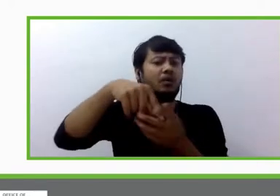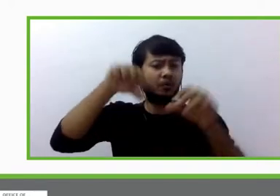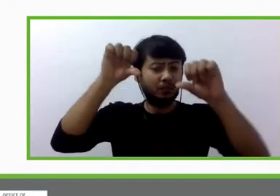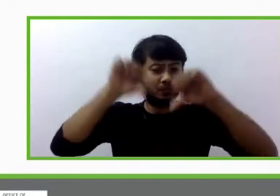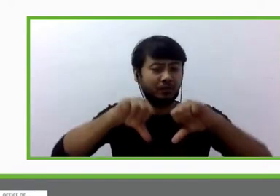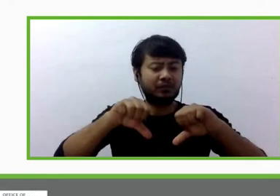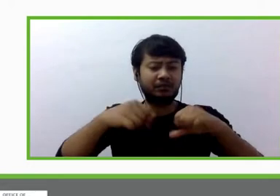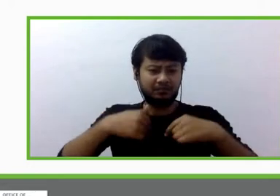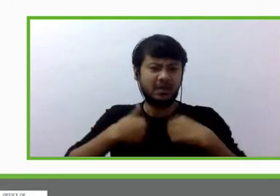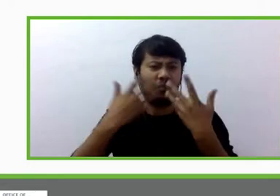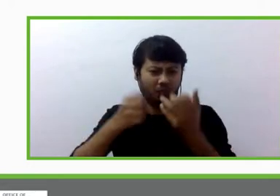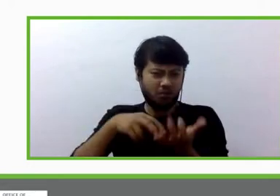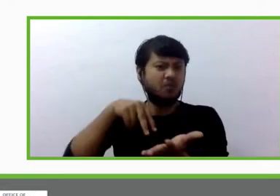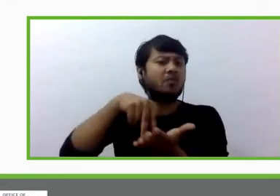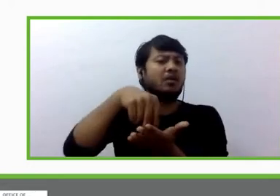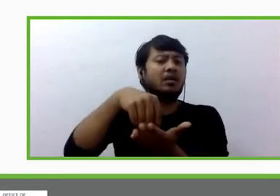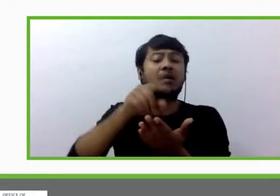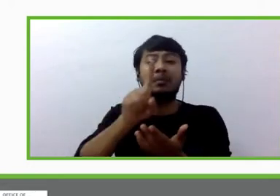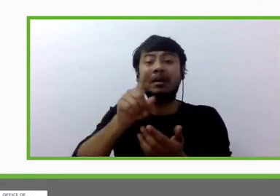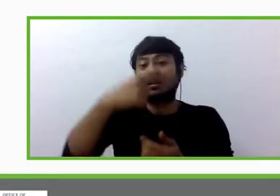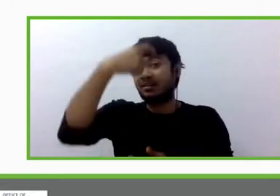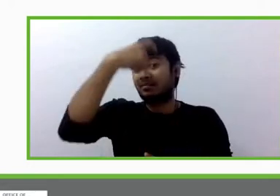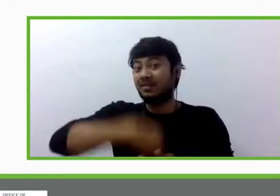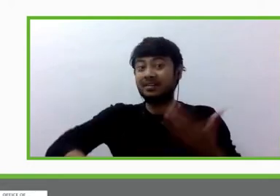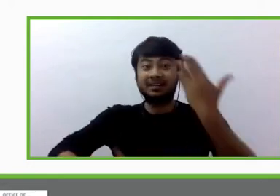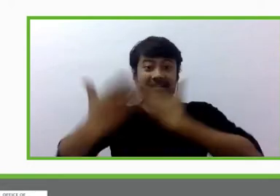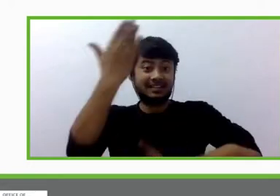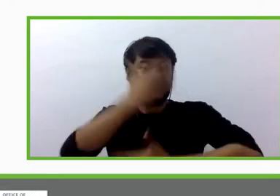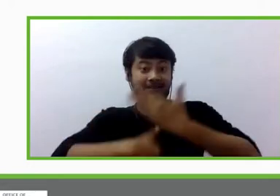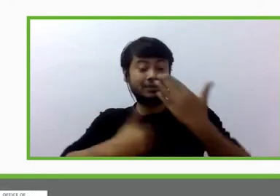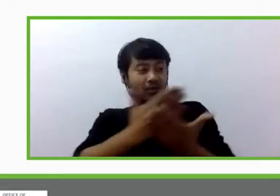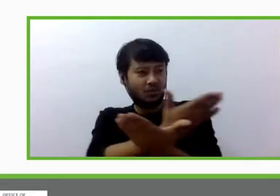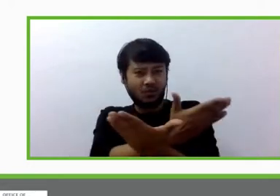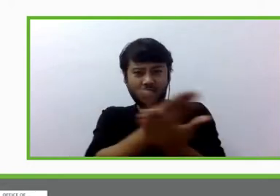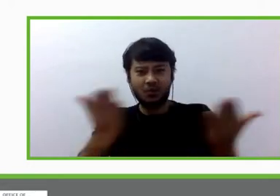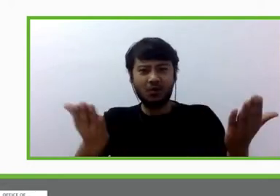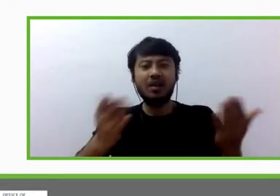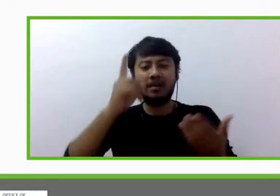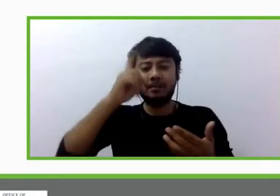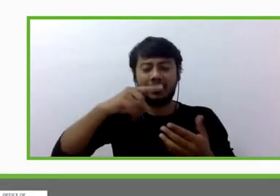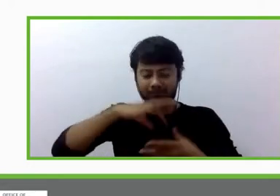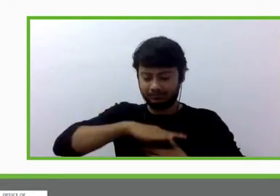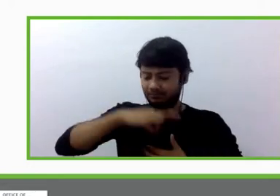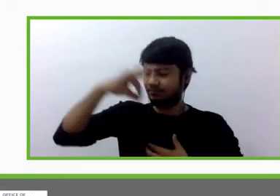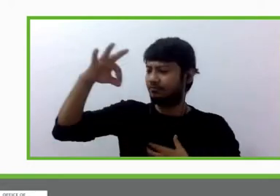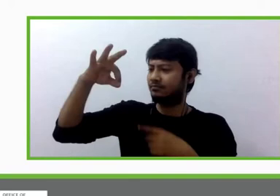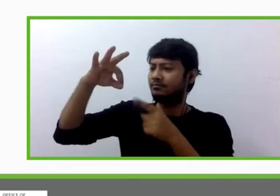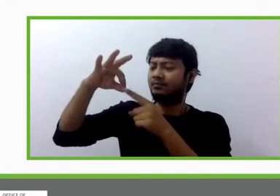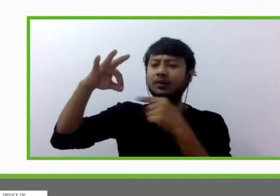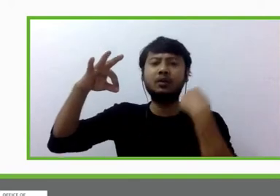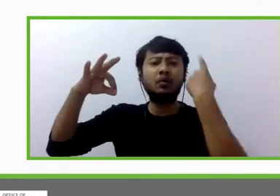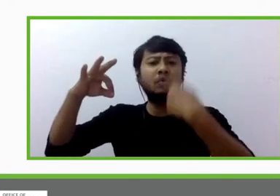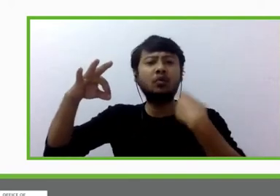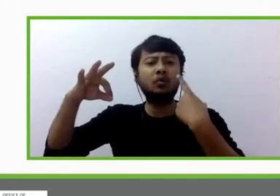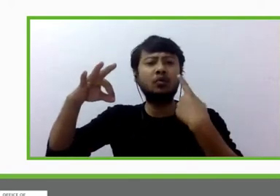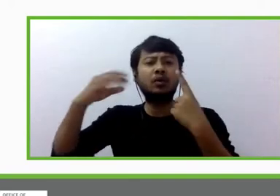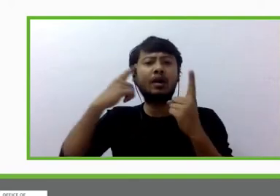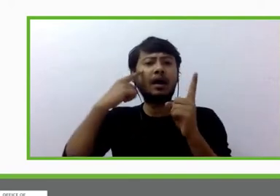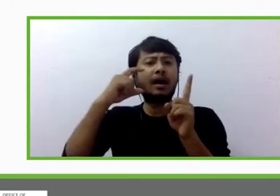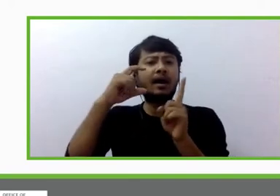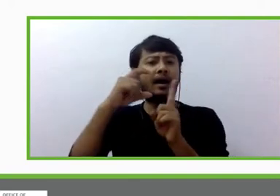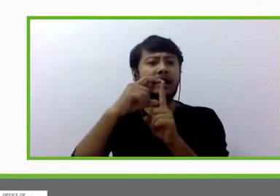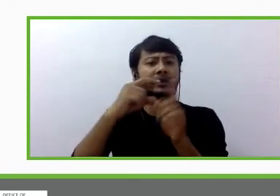people, we have to understand who we are and how we look or represent ourselves to other